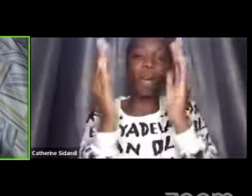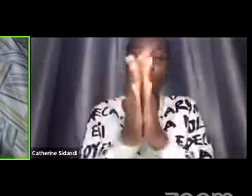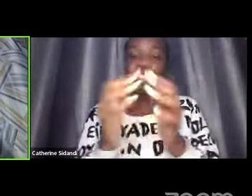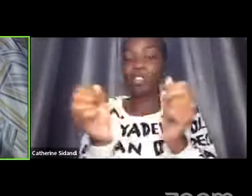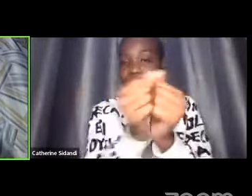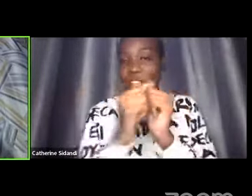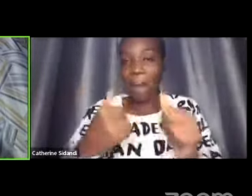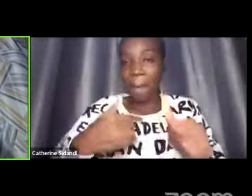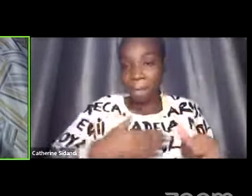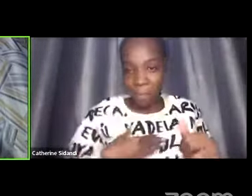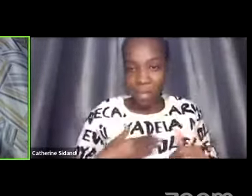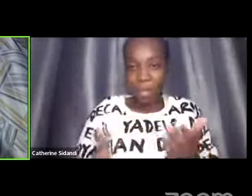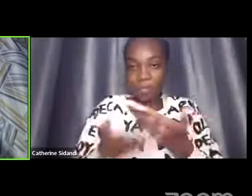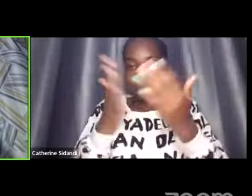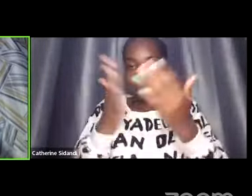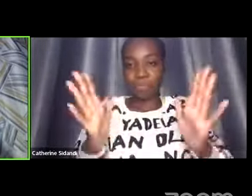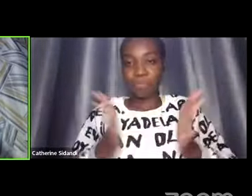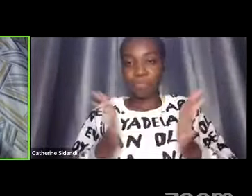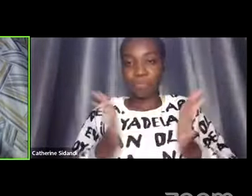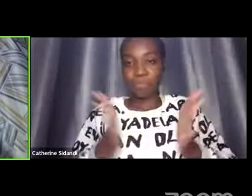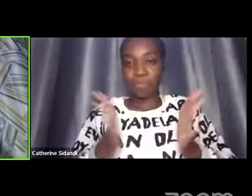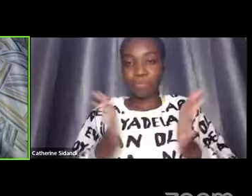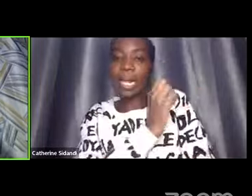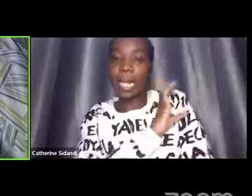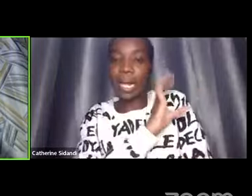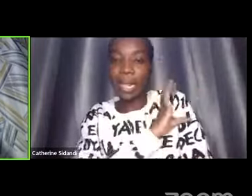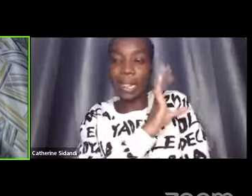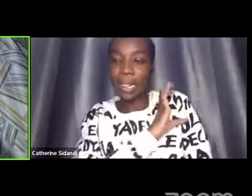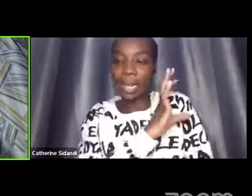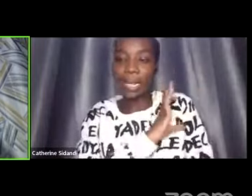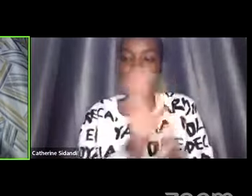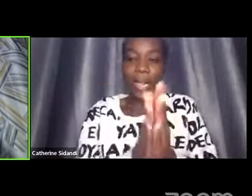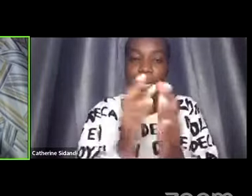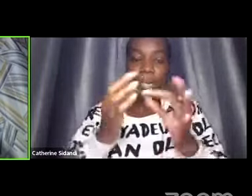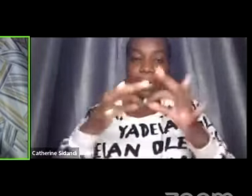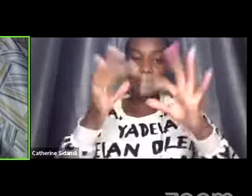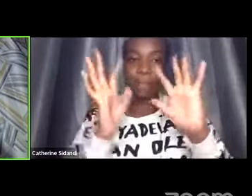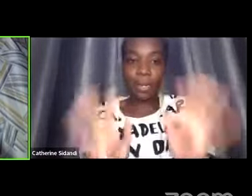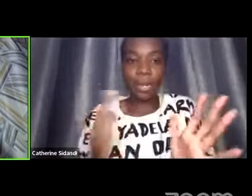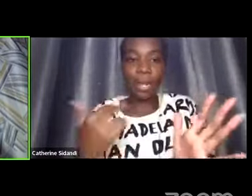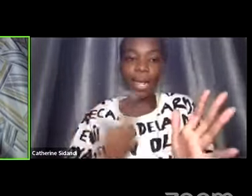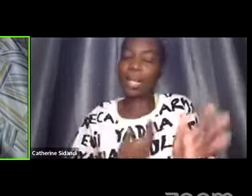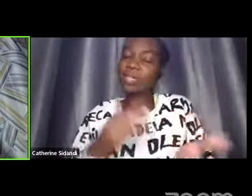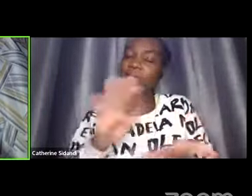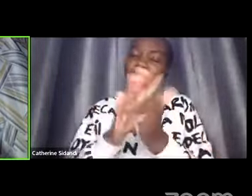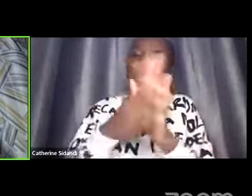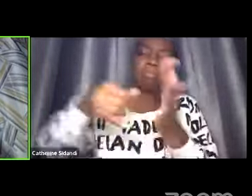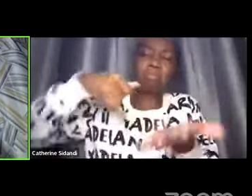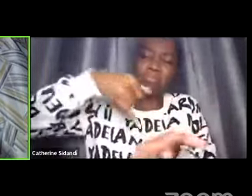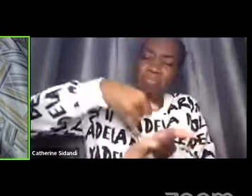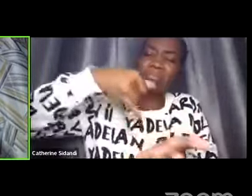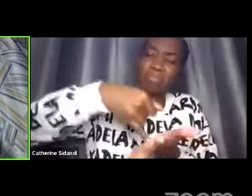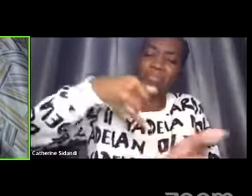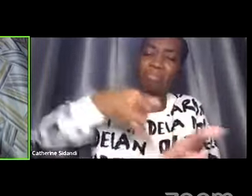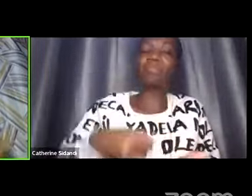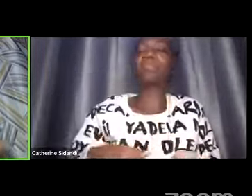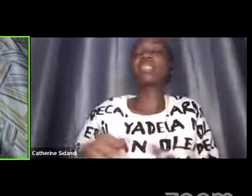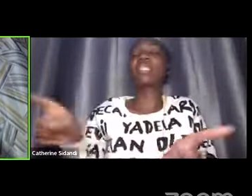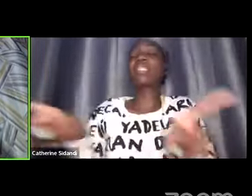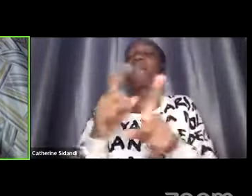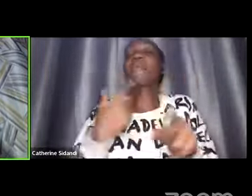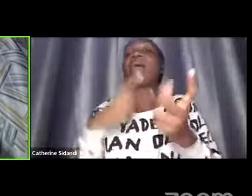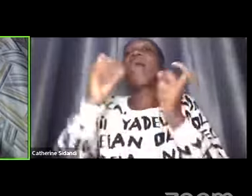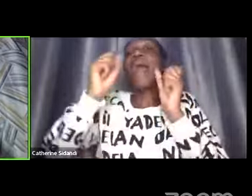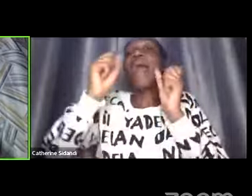co-host, Catherine Sidandi. She is our sign language interpreter. We try to be as inclusive as we possibly can, and we are trying